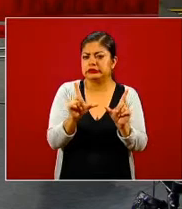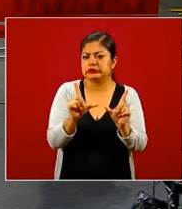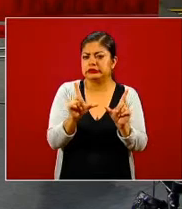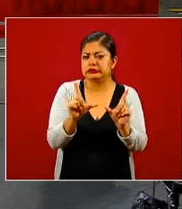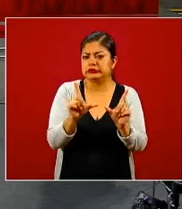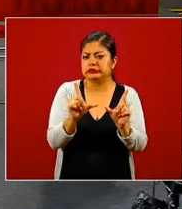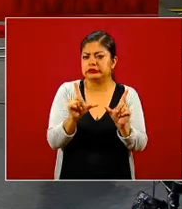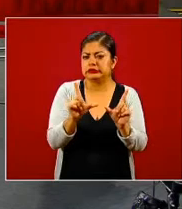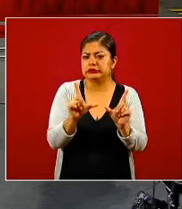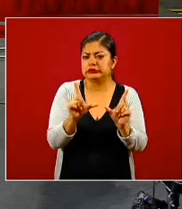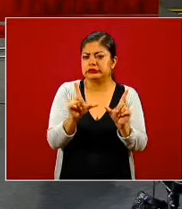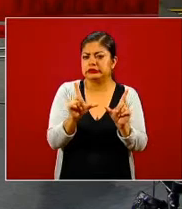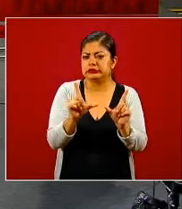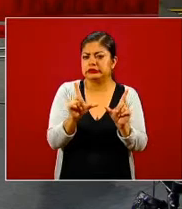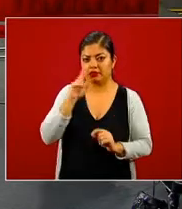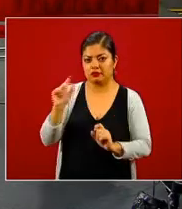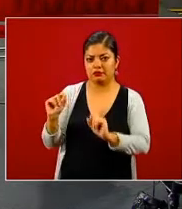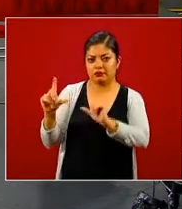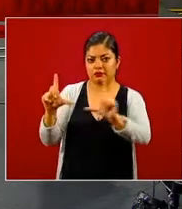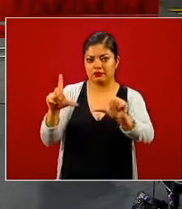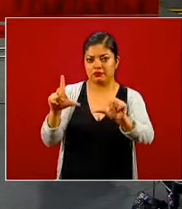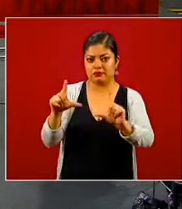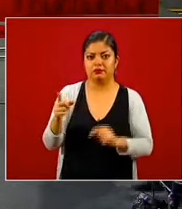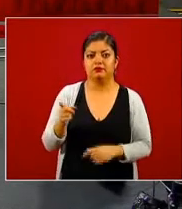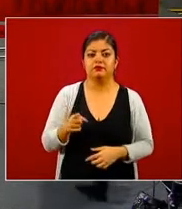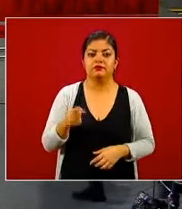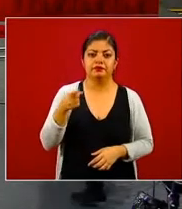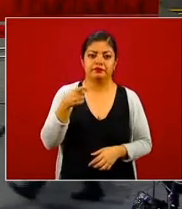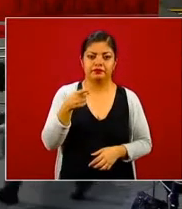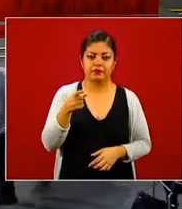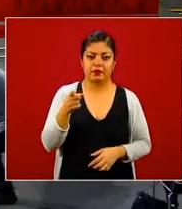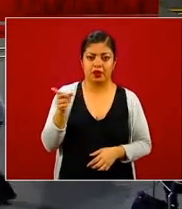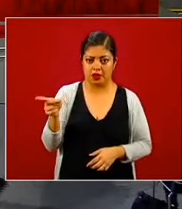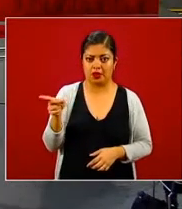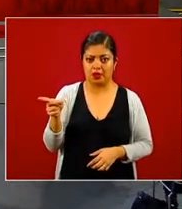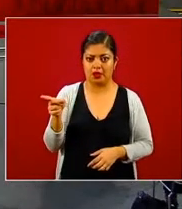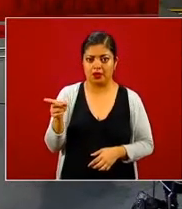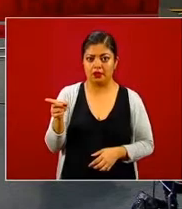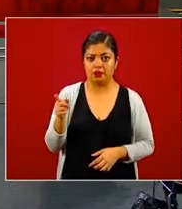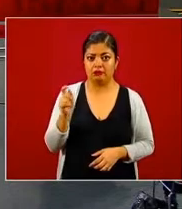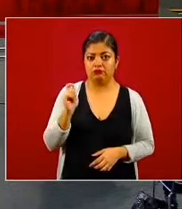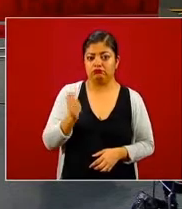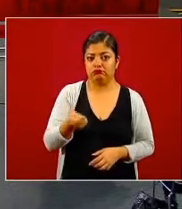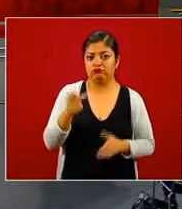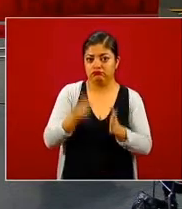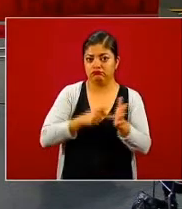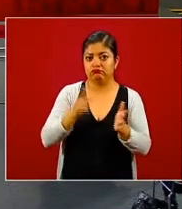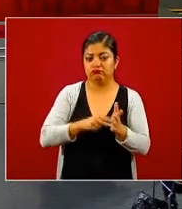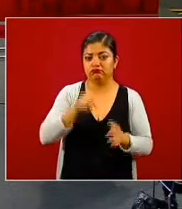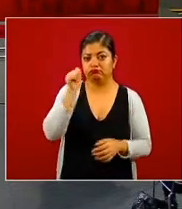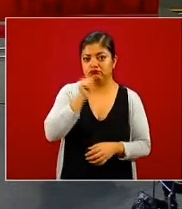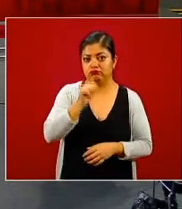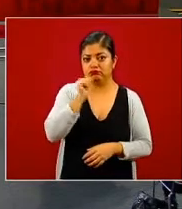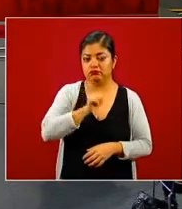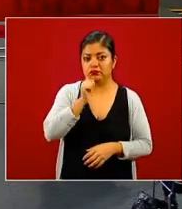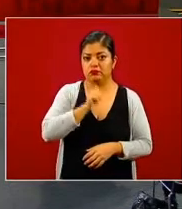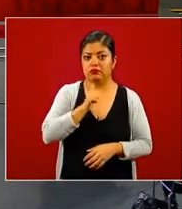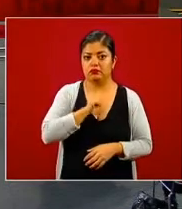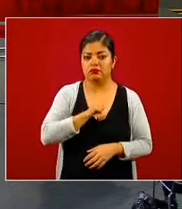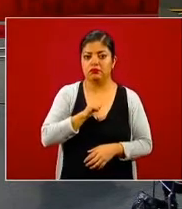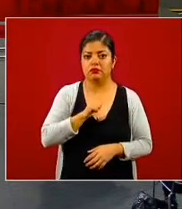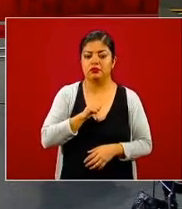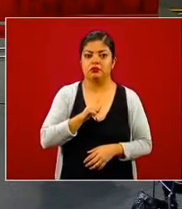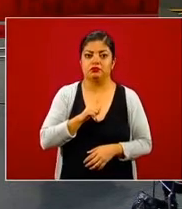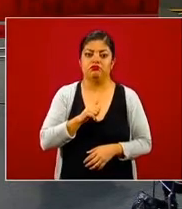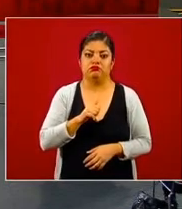Today, I would like to briefly make some comments to you with this, imagine, with this graph. It's something that